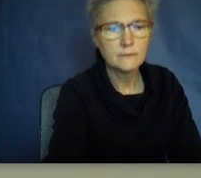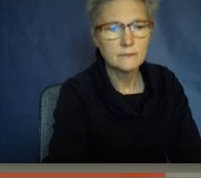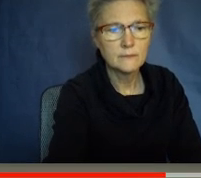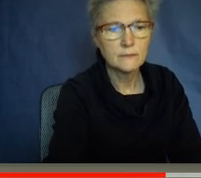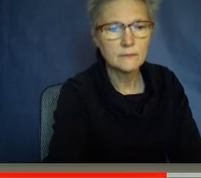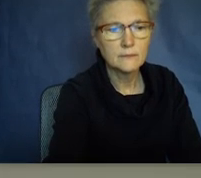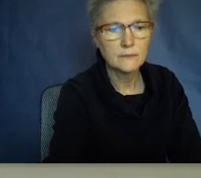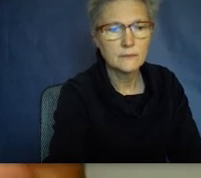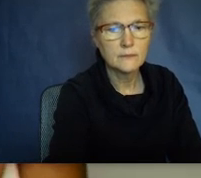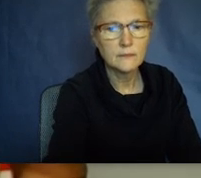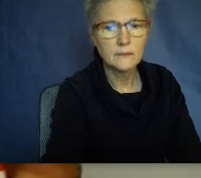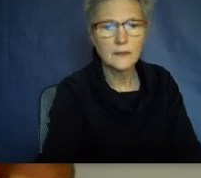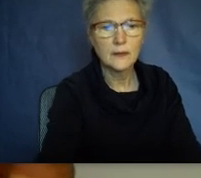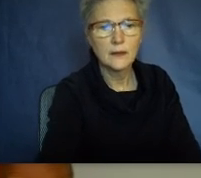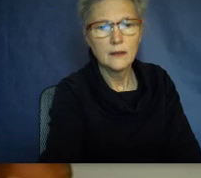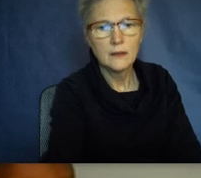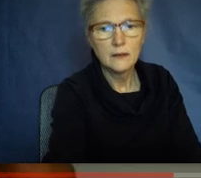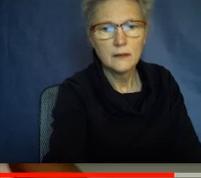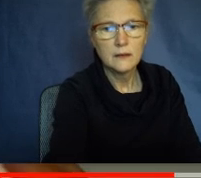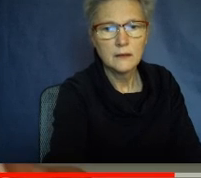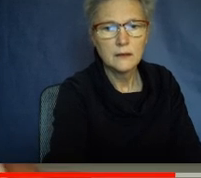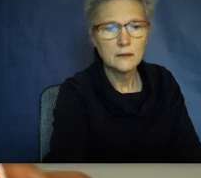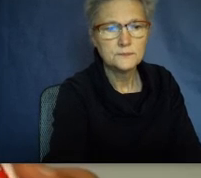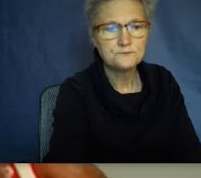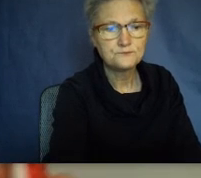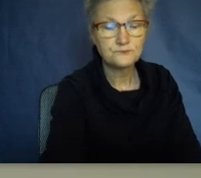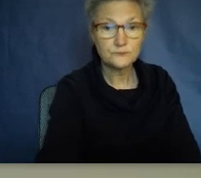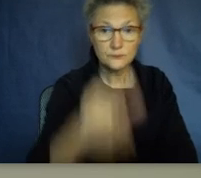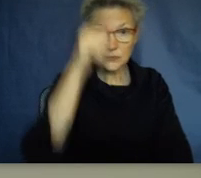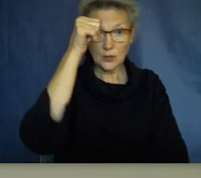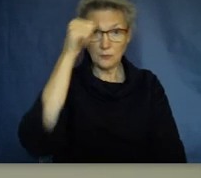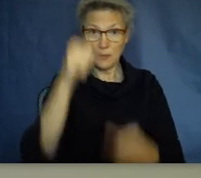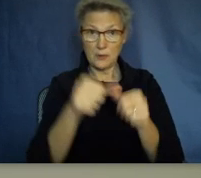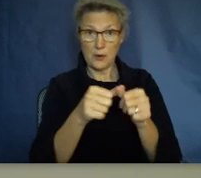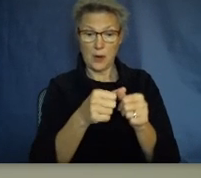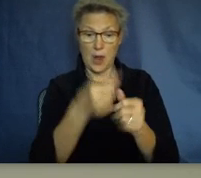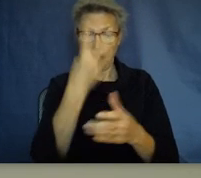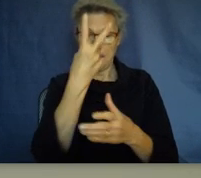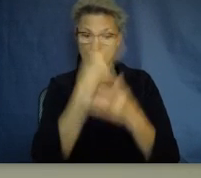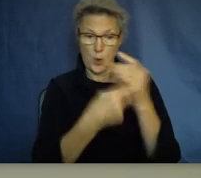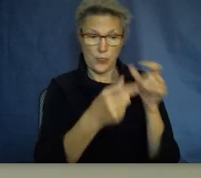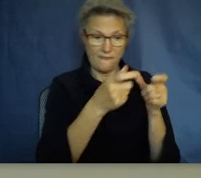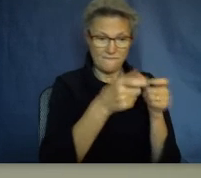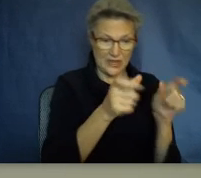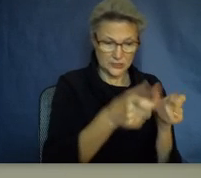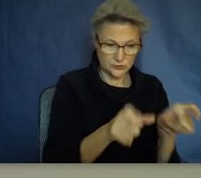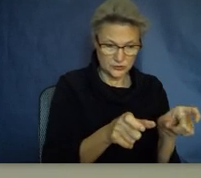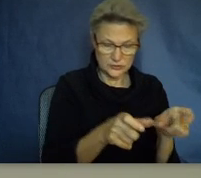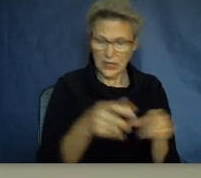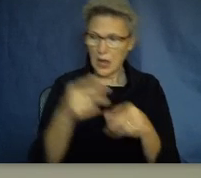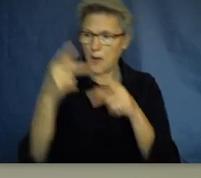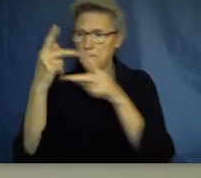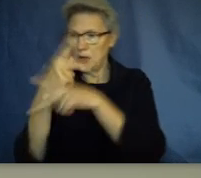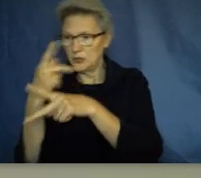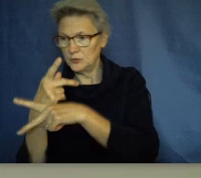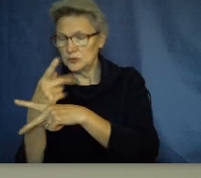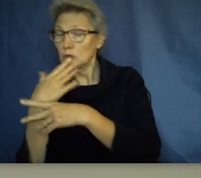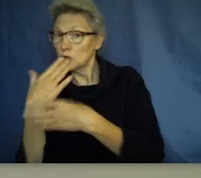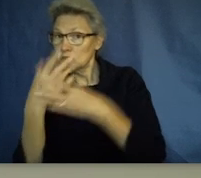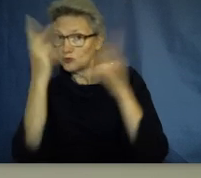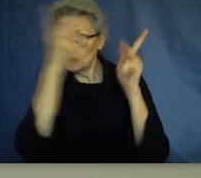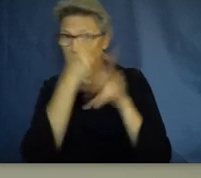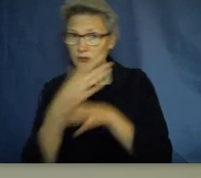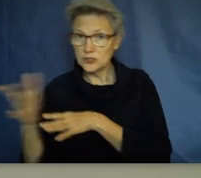Remember, while both of these factors and multiples are great strategies to use, it's important to understand the difference. Multiples are the